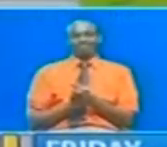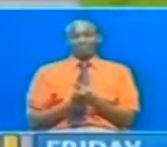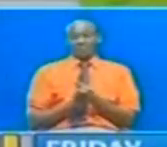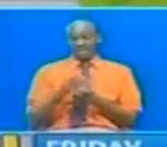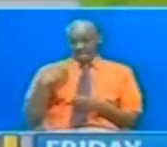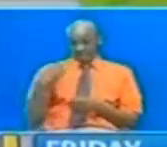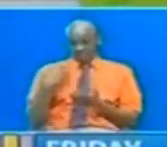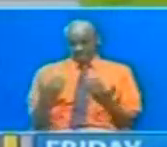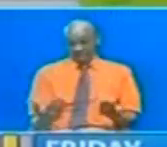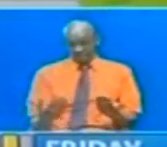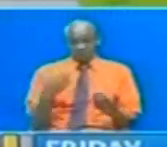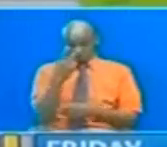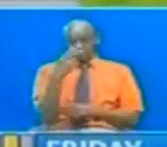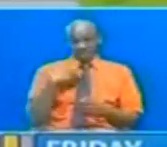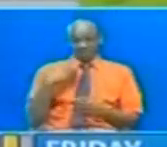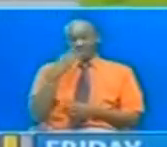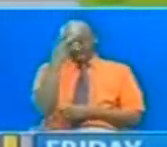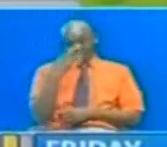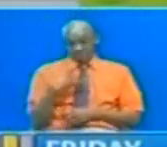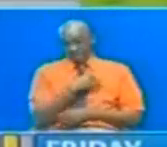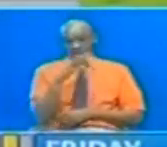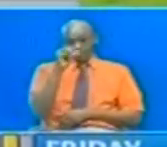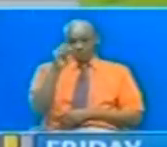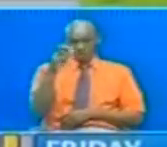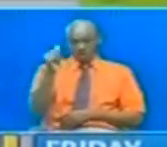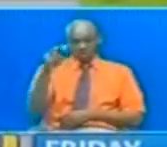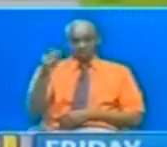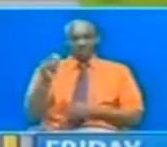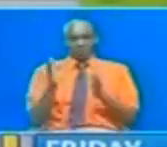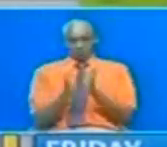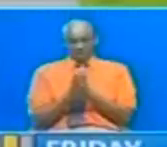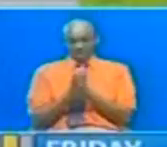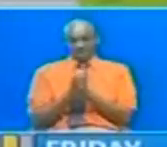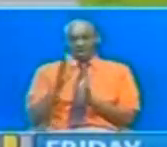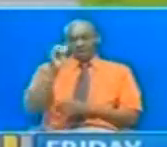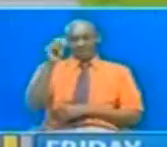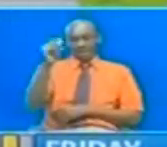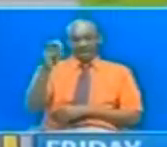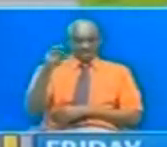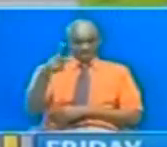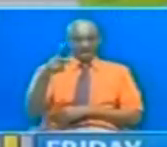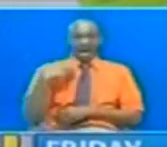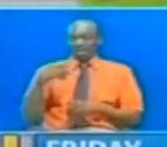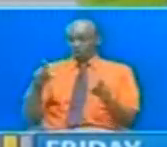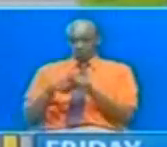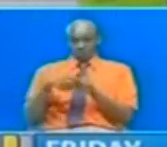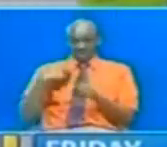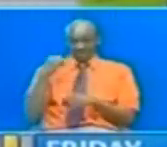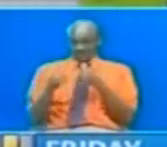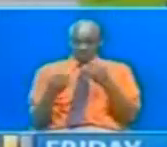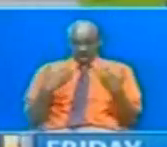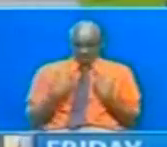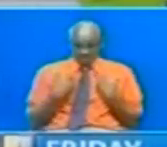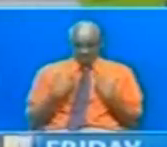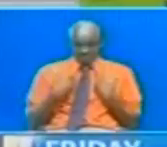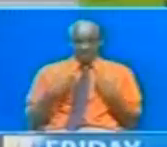2 varsity sides clash when Catholic Monks host Black Blood at Strathmore University, the same venue where Pan-African Strathmore's Lions will bully off